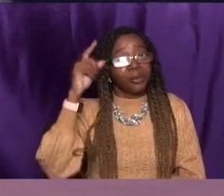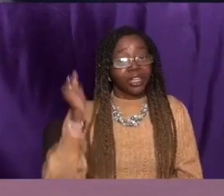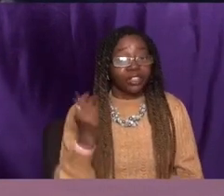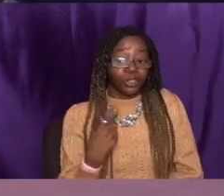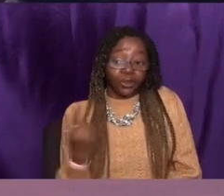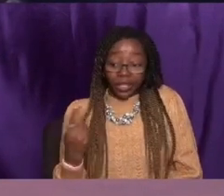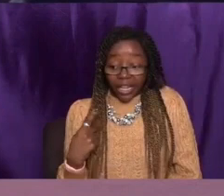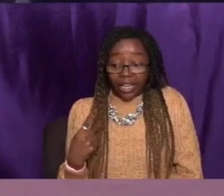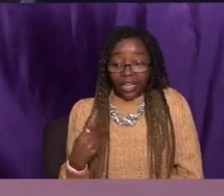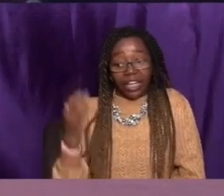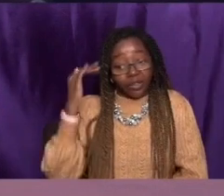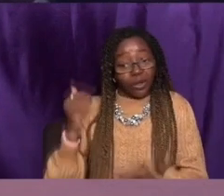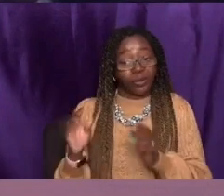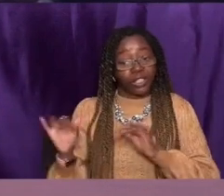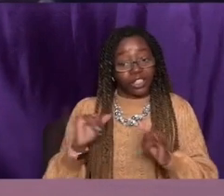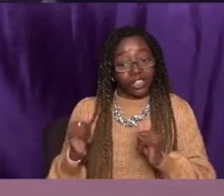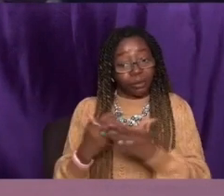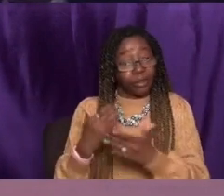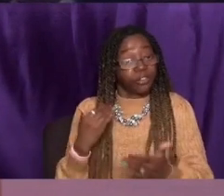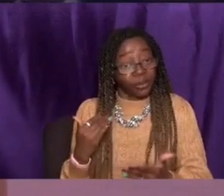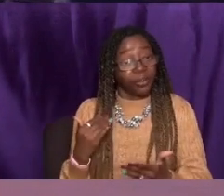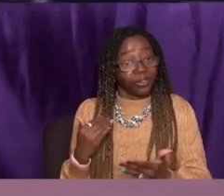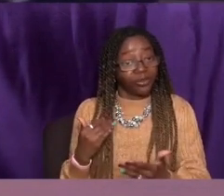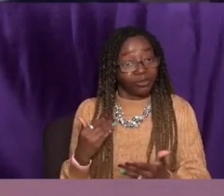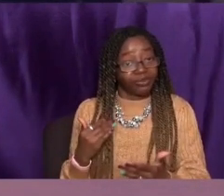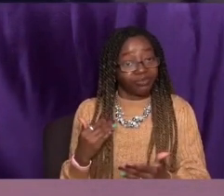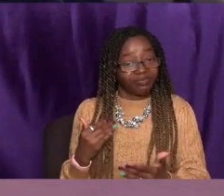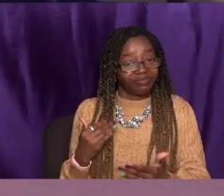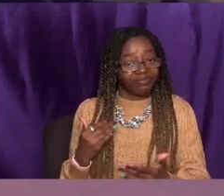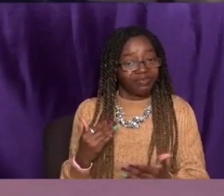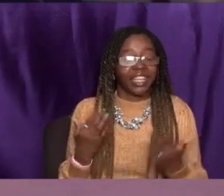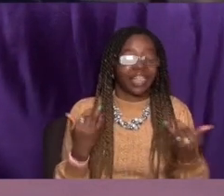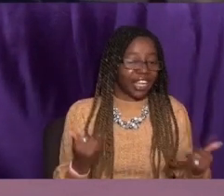you and I have known each other before we was all that we supposed to be now.